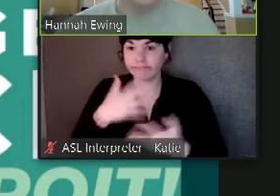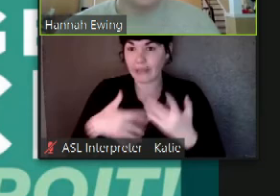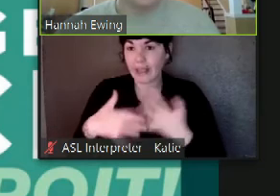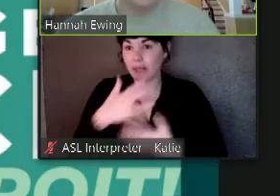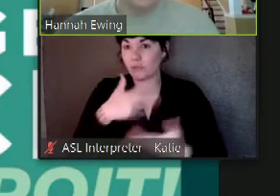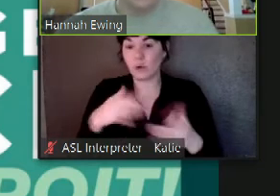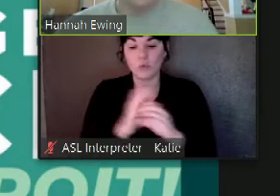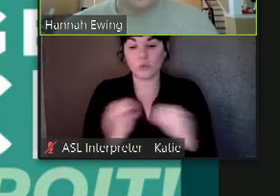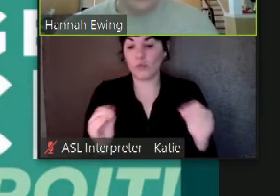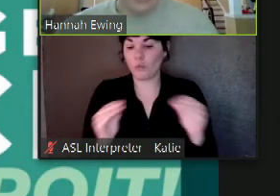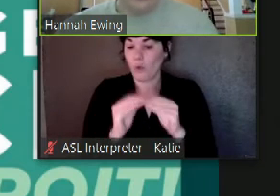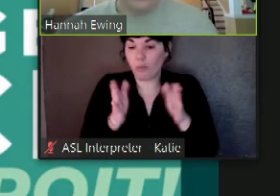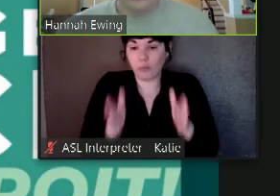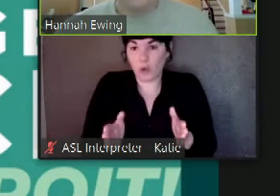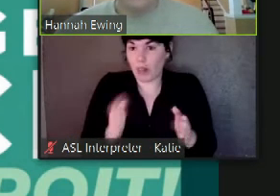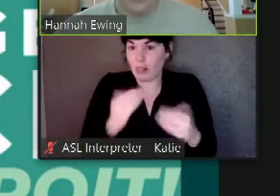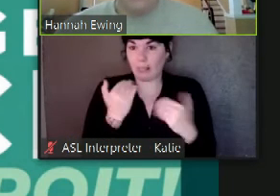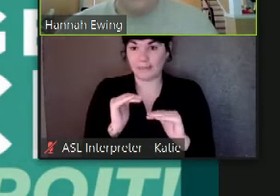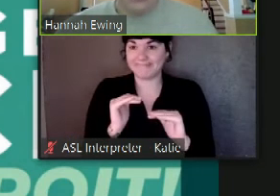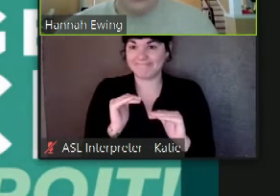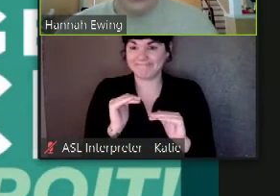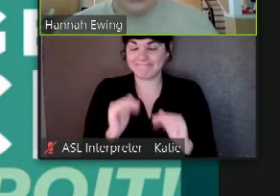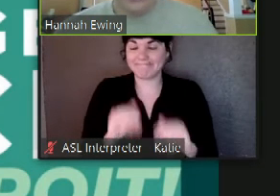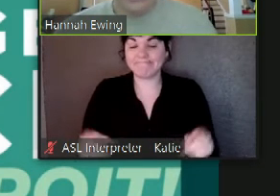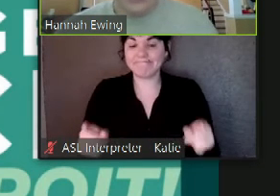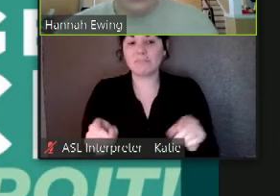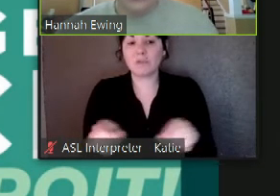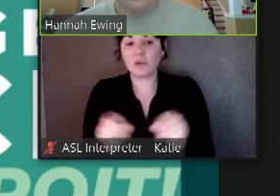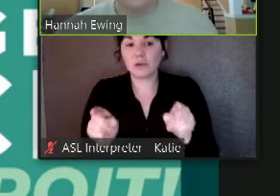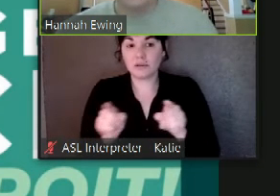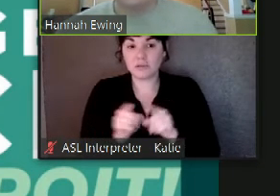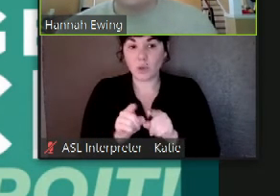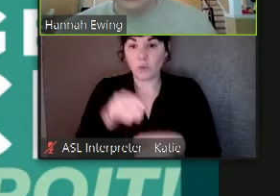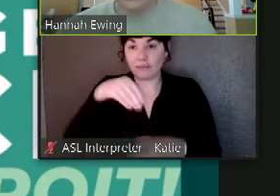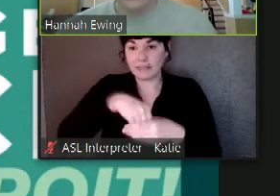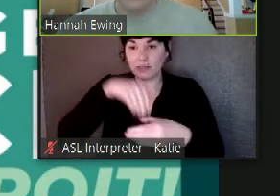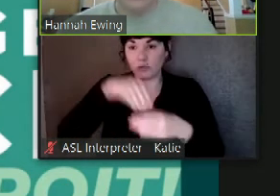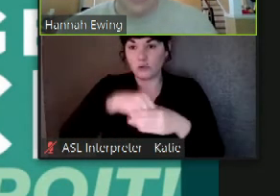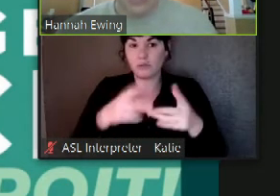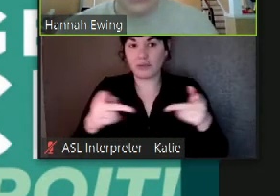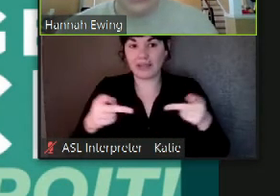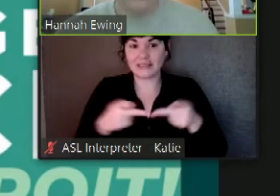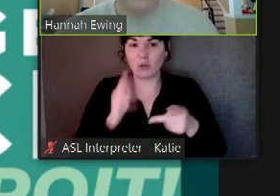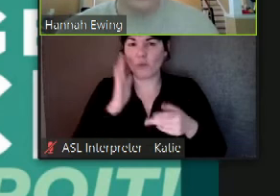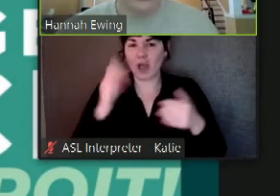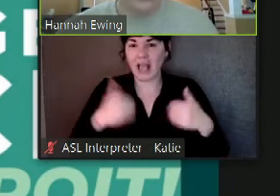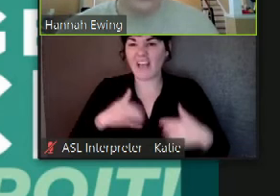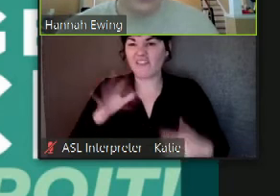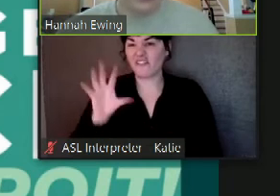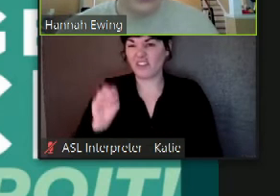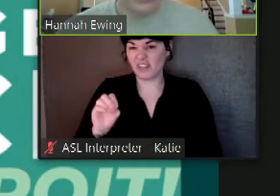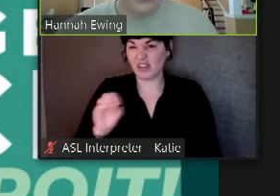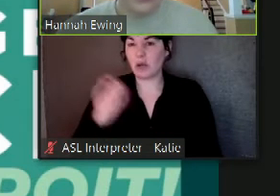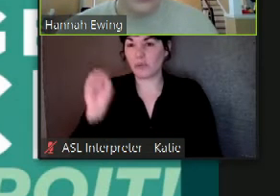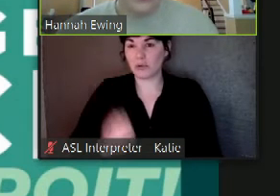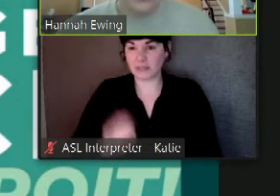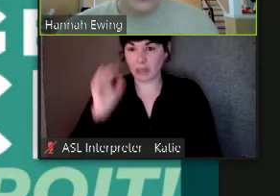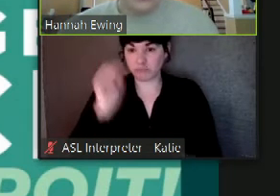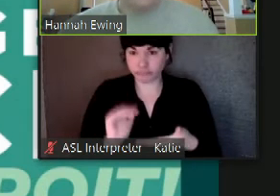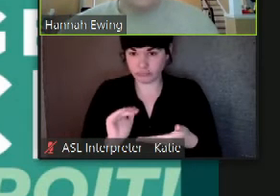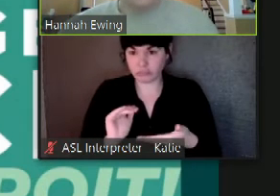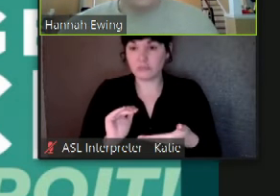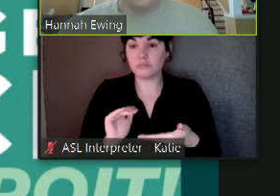Additionally, indoor establishments will be at 50% capacity. This is an increase of capacity from 25%.